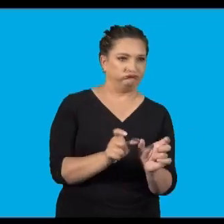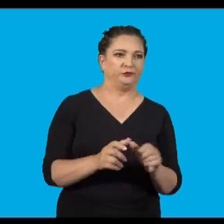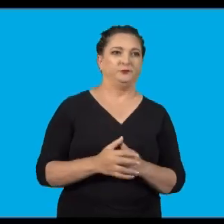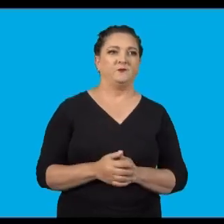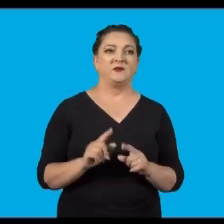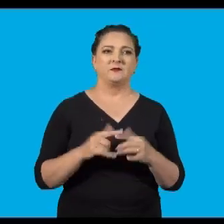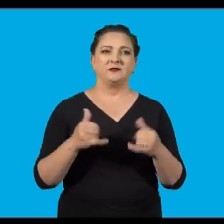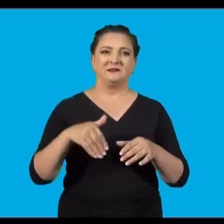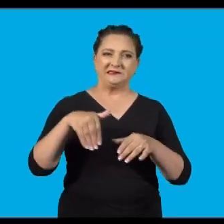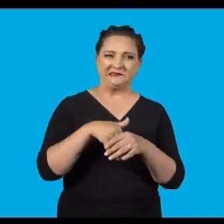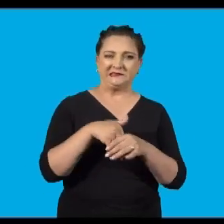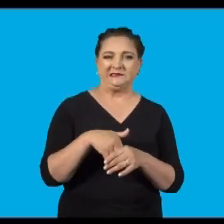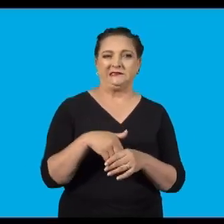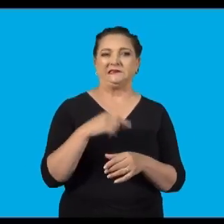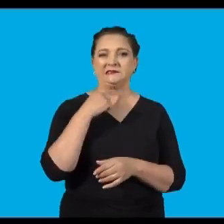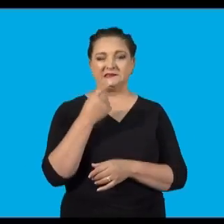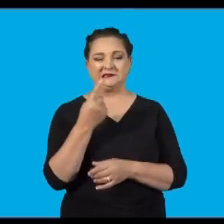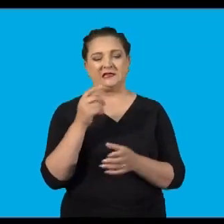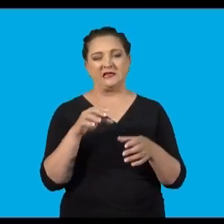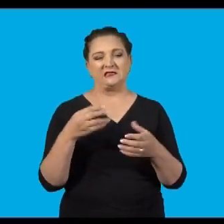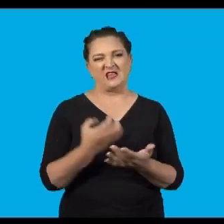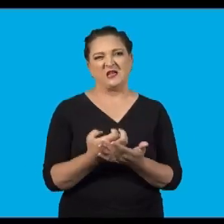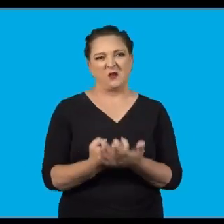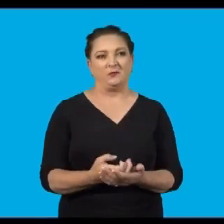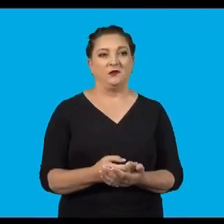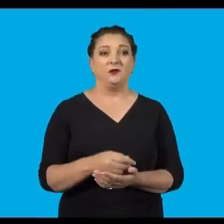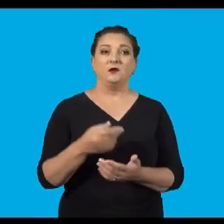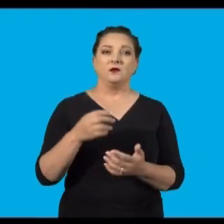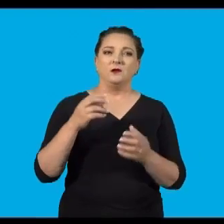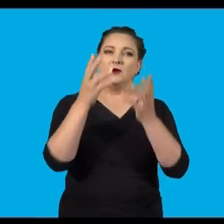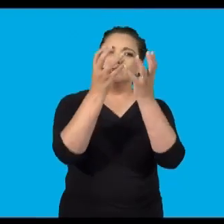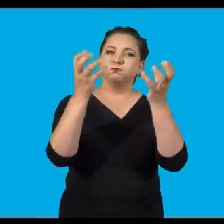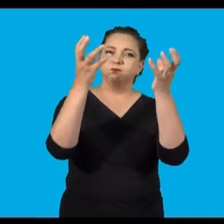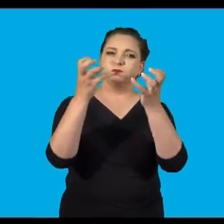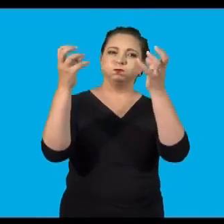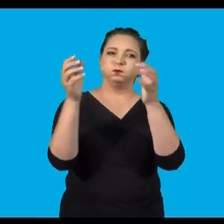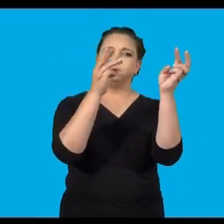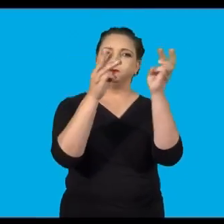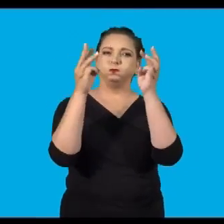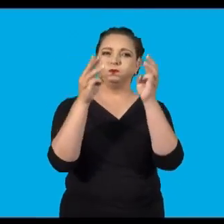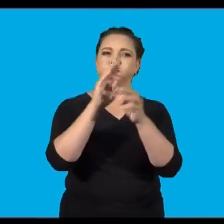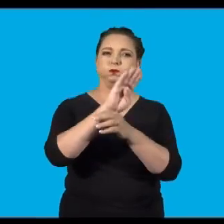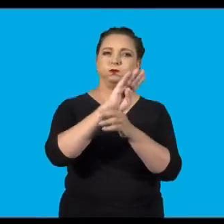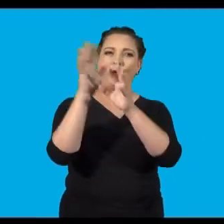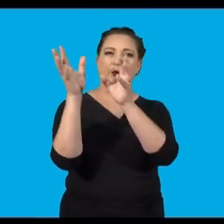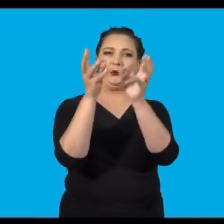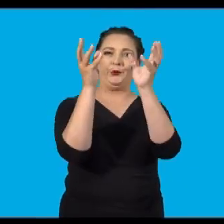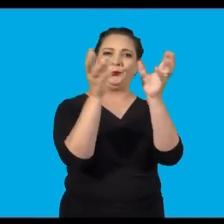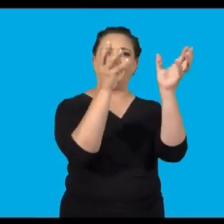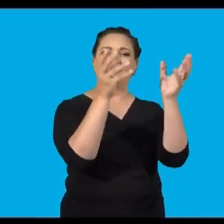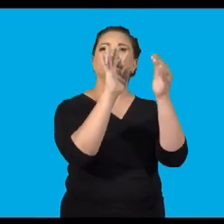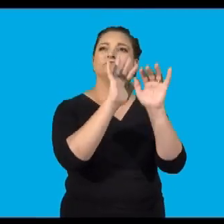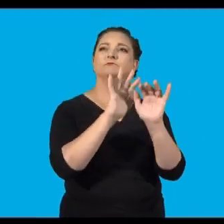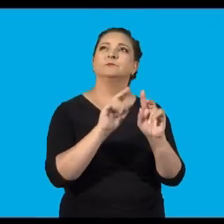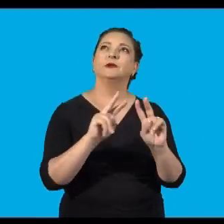look at the parts of speech in this sentence. The wispy clouds blew across the sky so peacefully today, all right? Now,